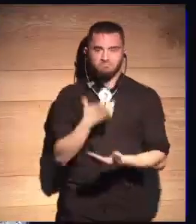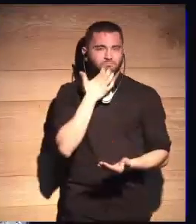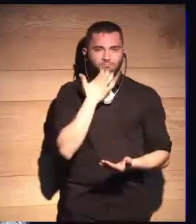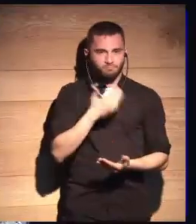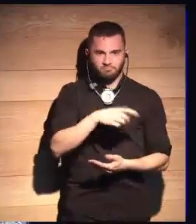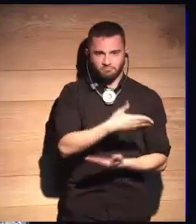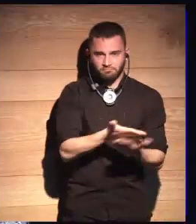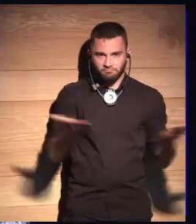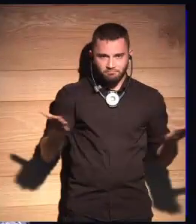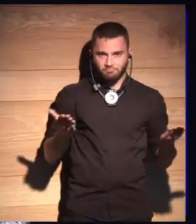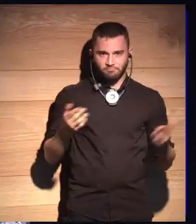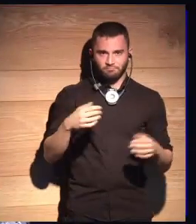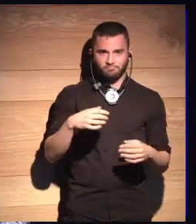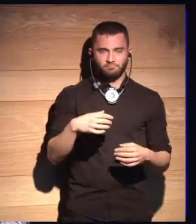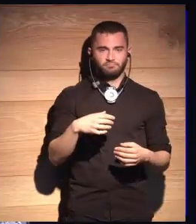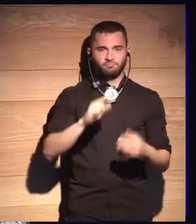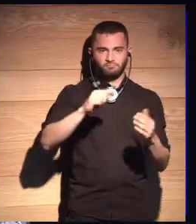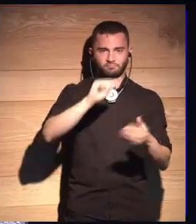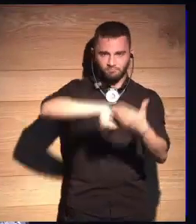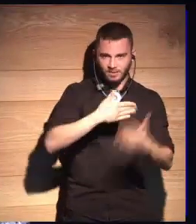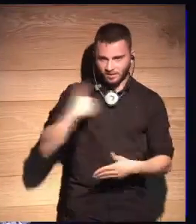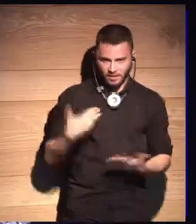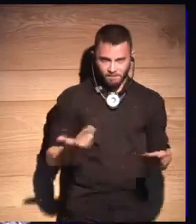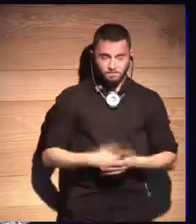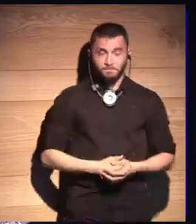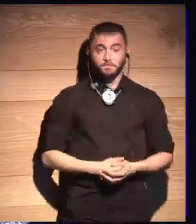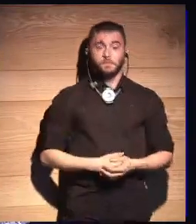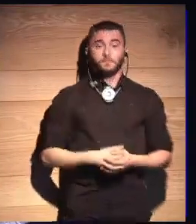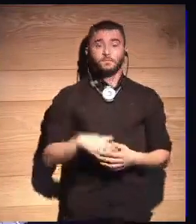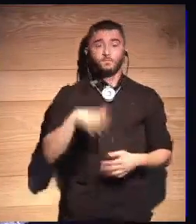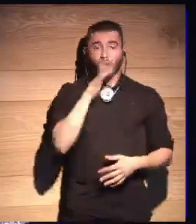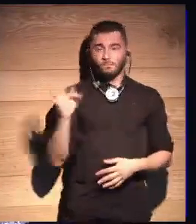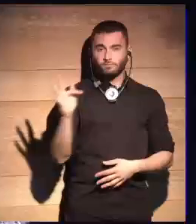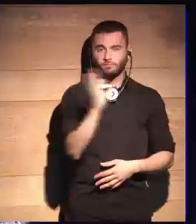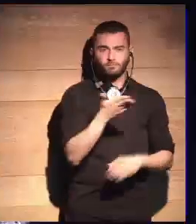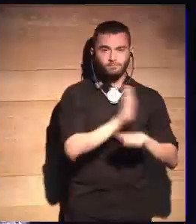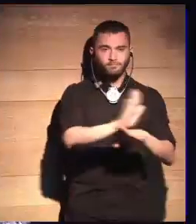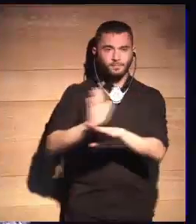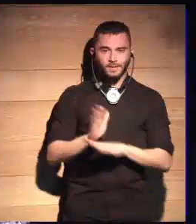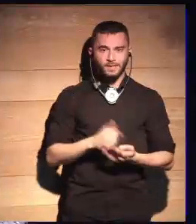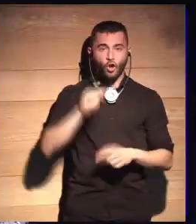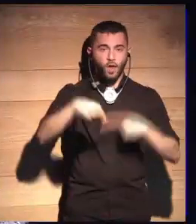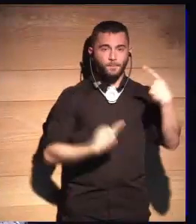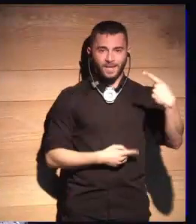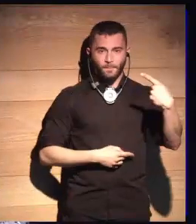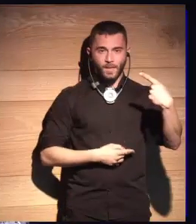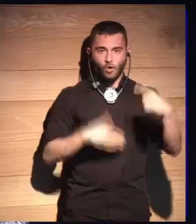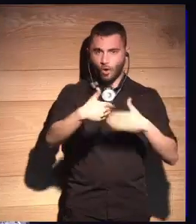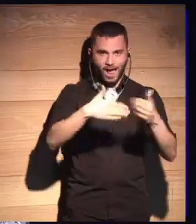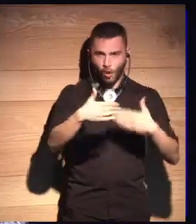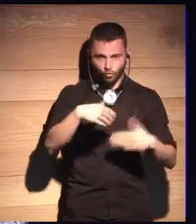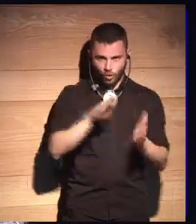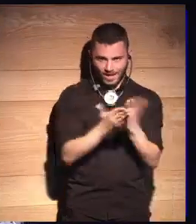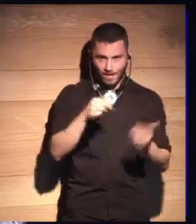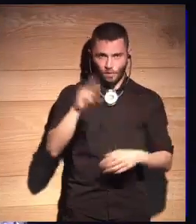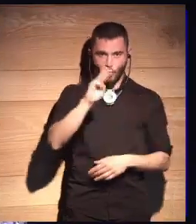of copies of the book if you want it dedicated. I will introduce the people with me. First of all,